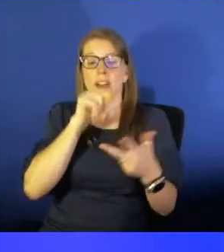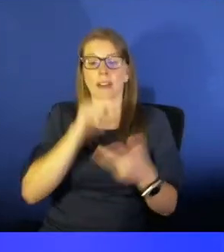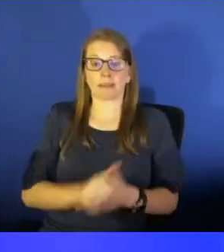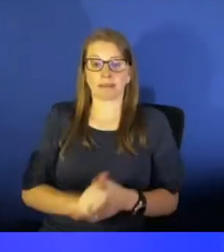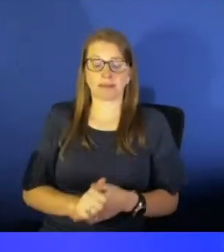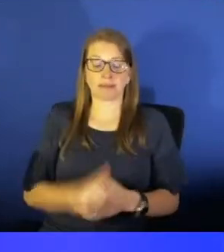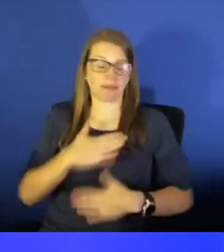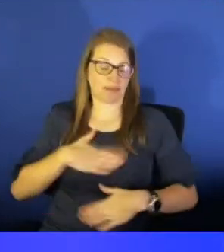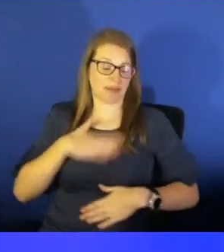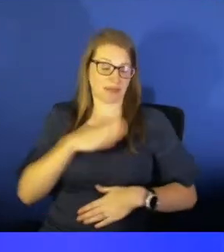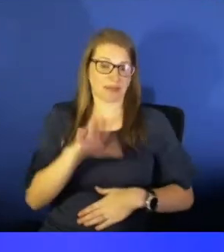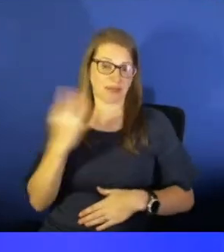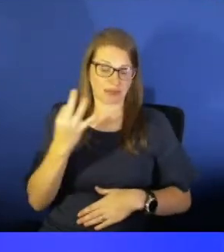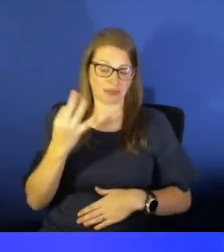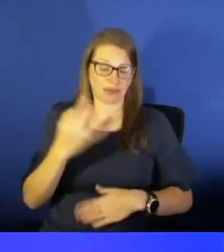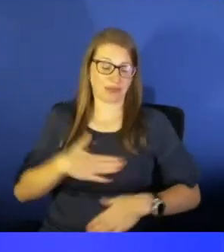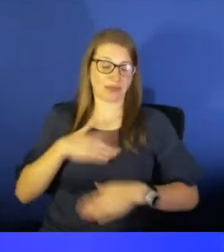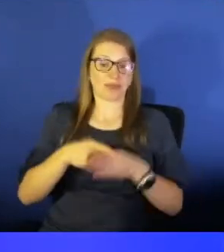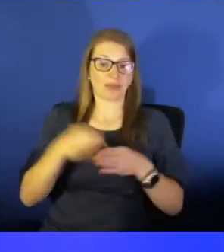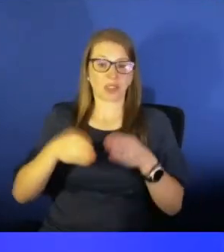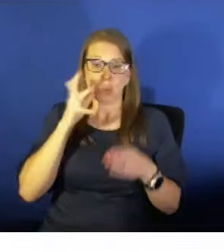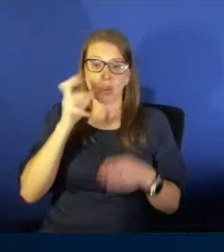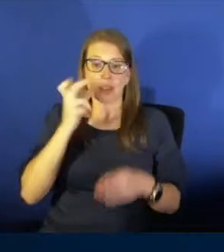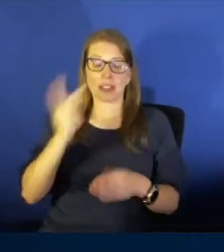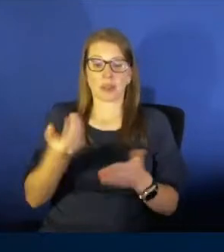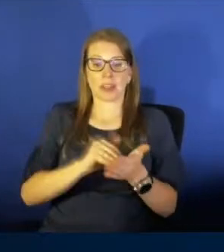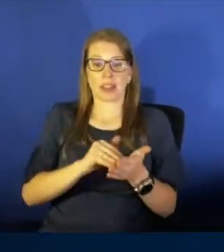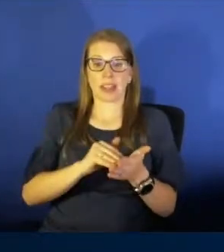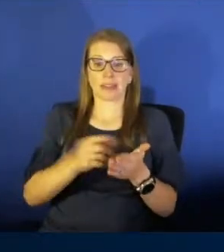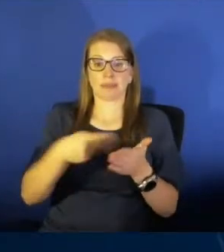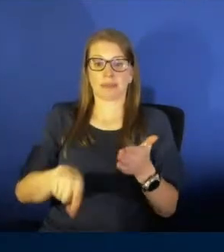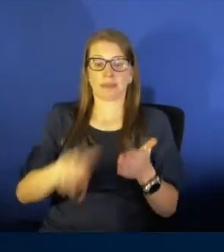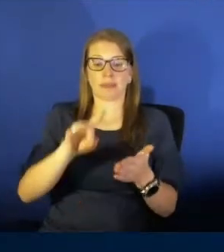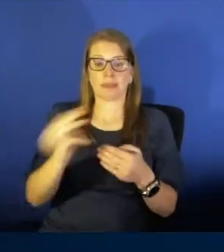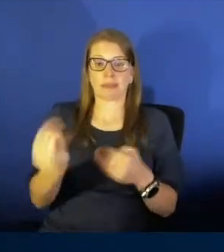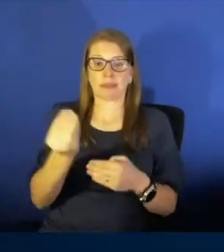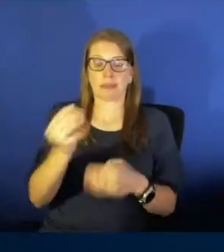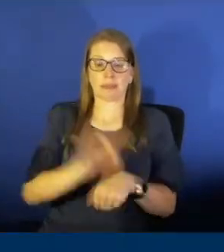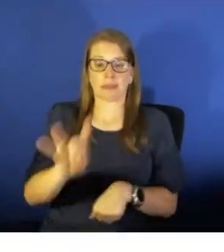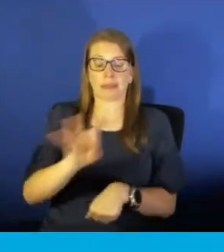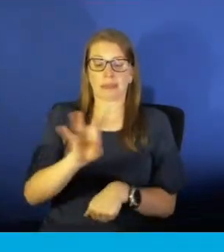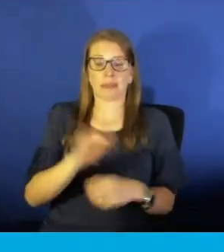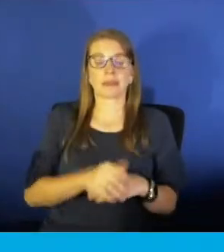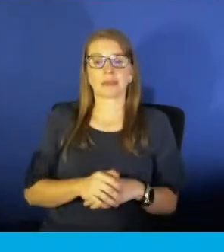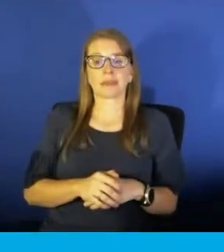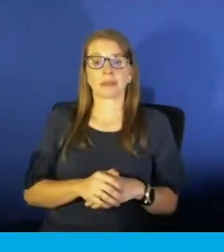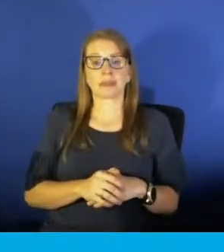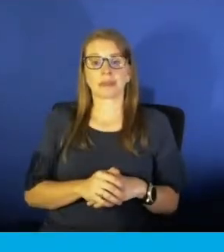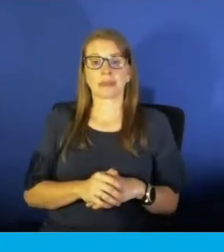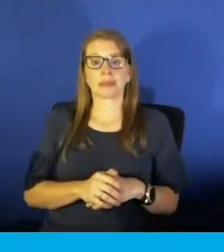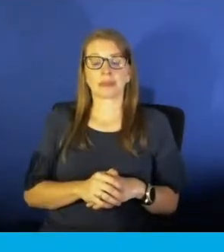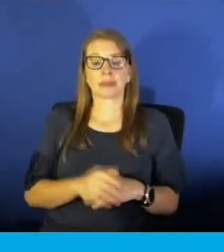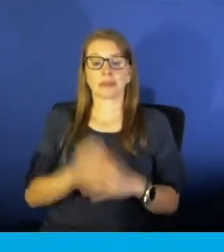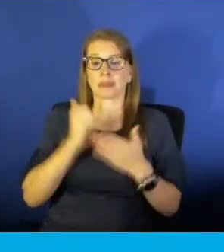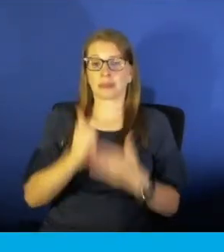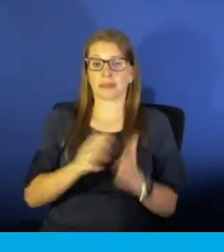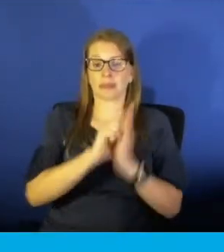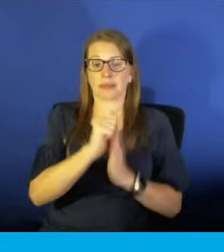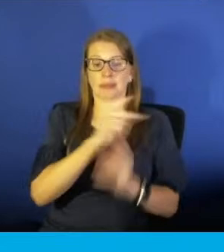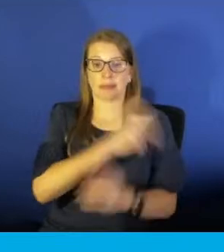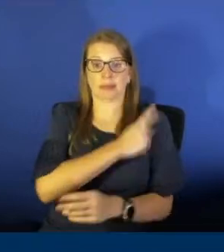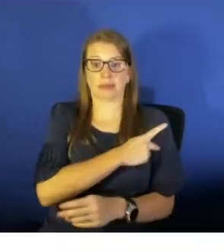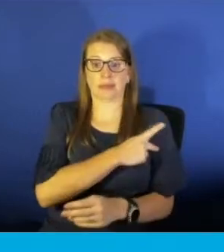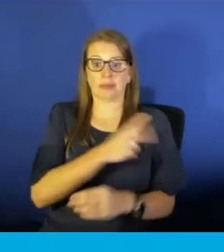Have a great weekend, and we'll see you back here Monday at 8. Coming up Monday on the Morning Medical Update. Helping cancer patients using a beam